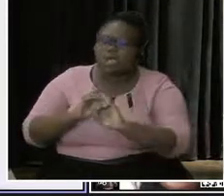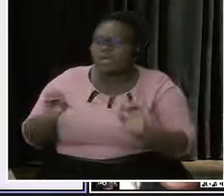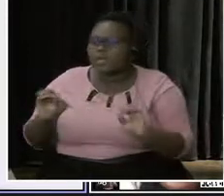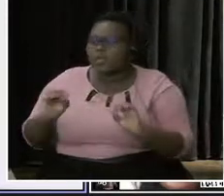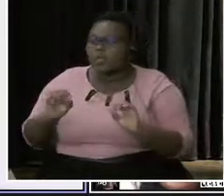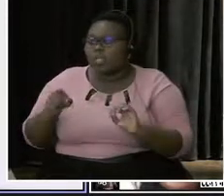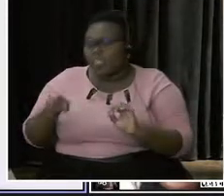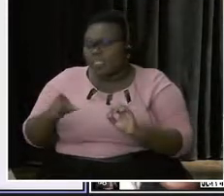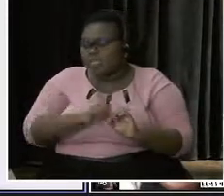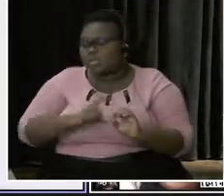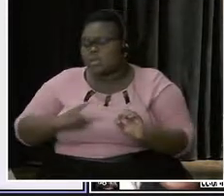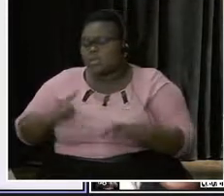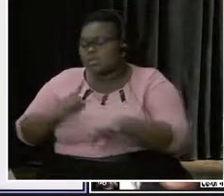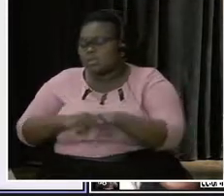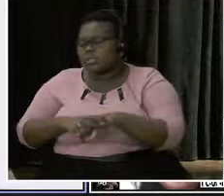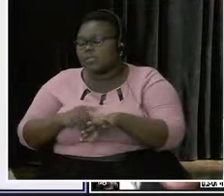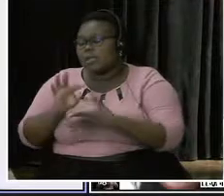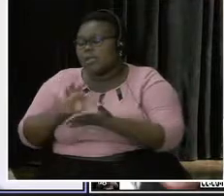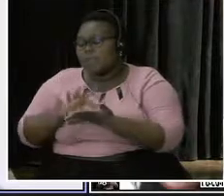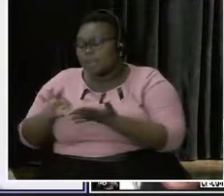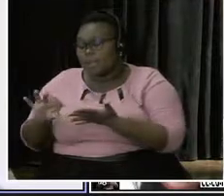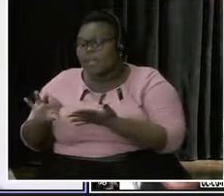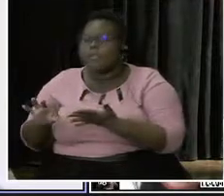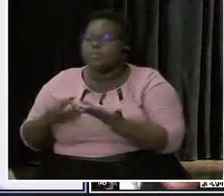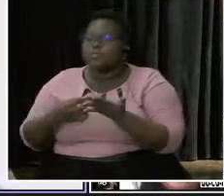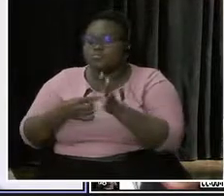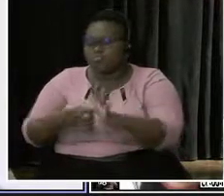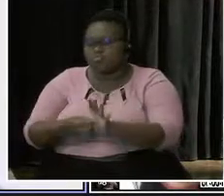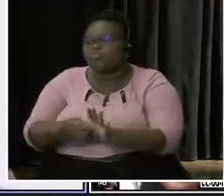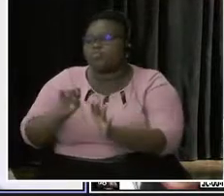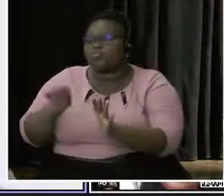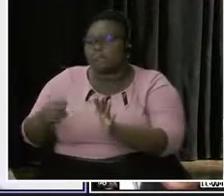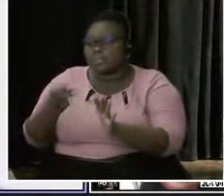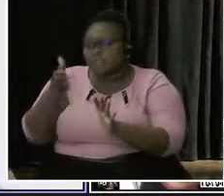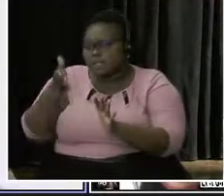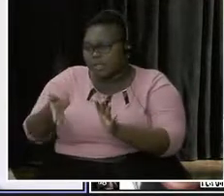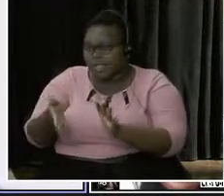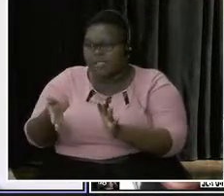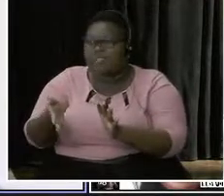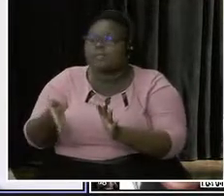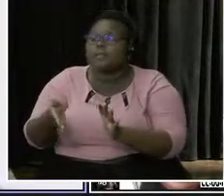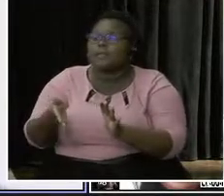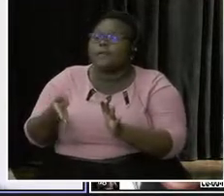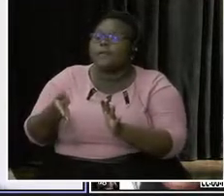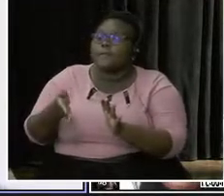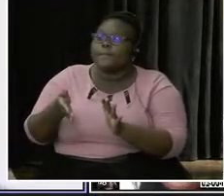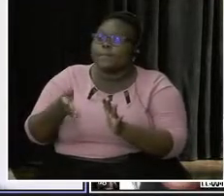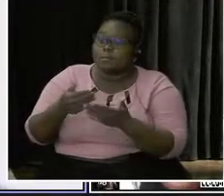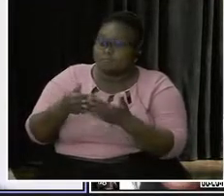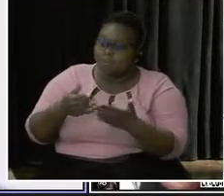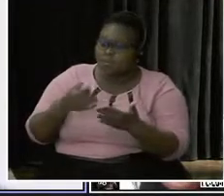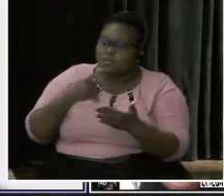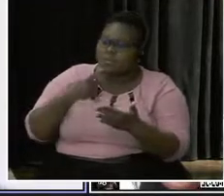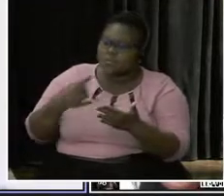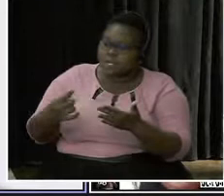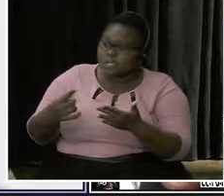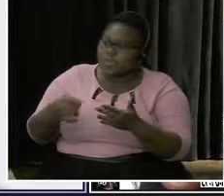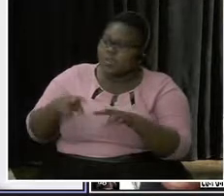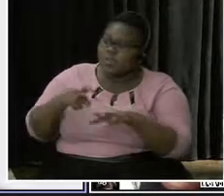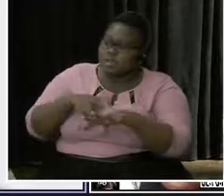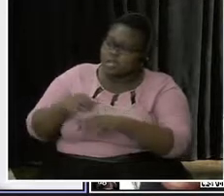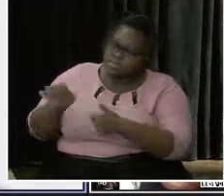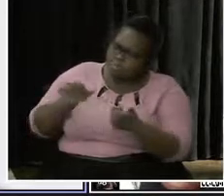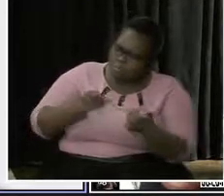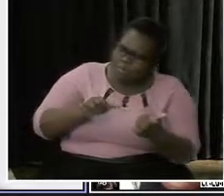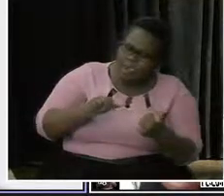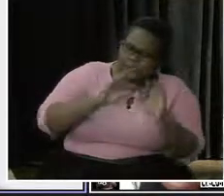plan is evidence of your complacency. Like Councillor McPherson alluded to earlier, you need to go back to the drawing board